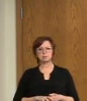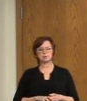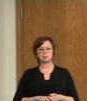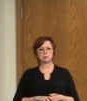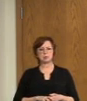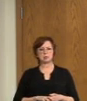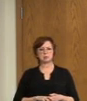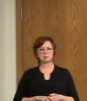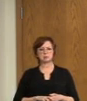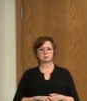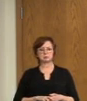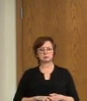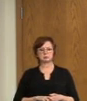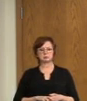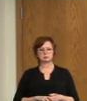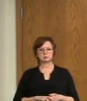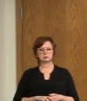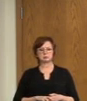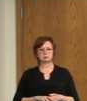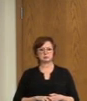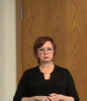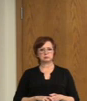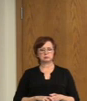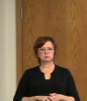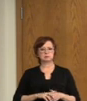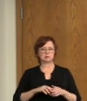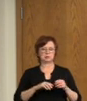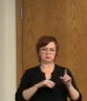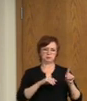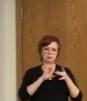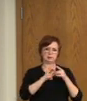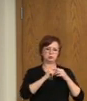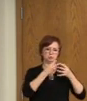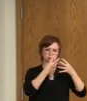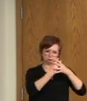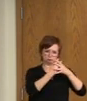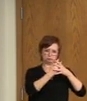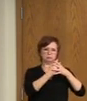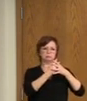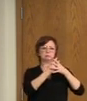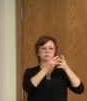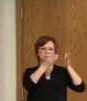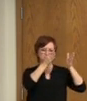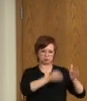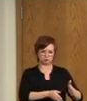how vaccines are being distributed to inmates. I know that you said that you have no plan, but even